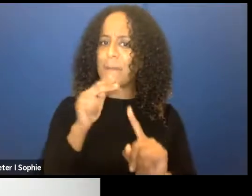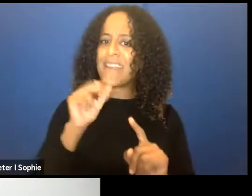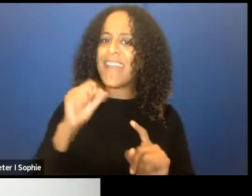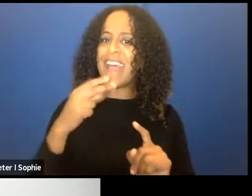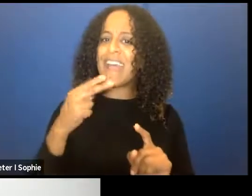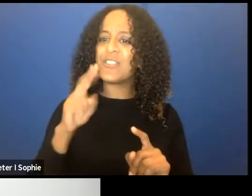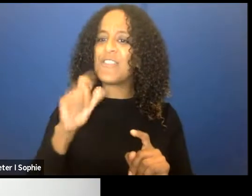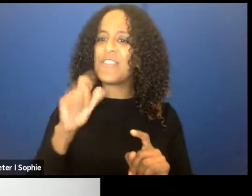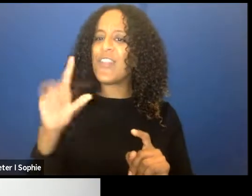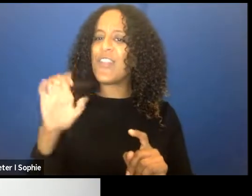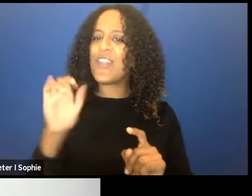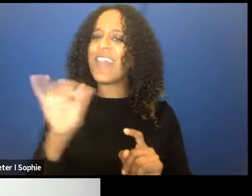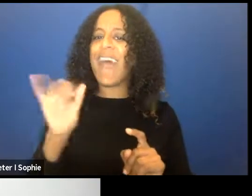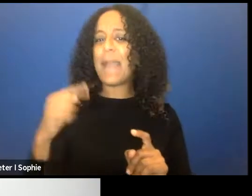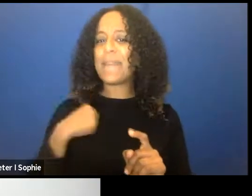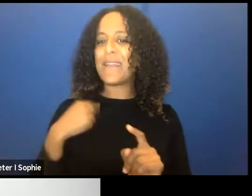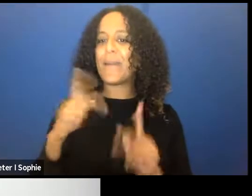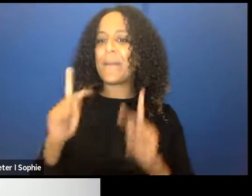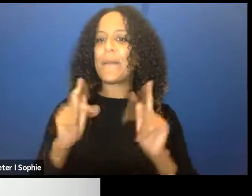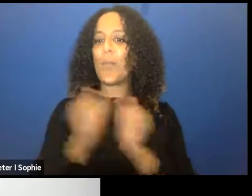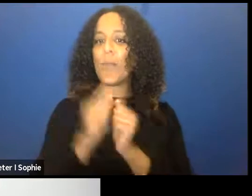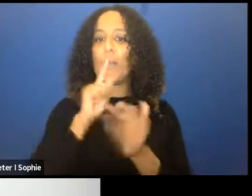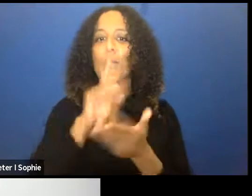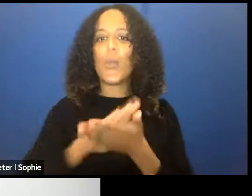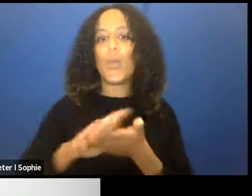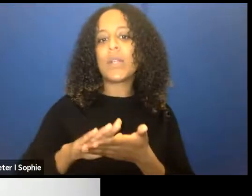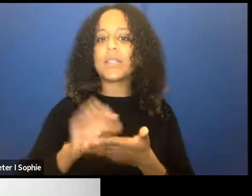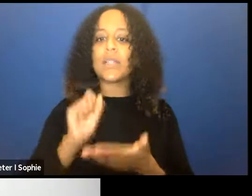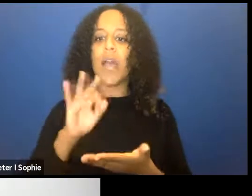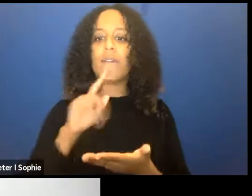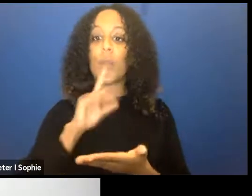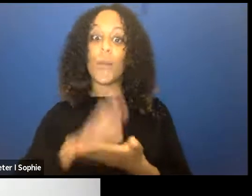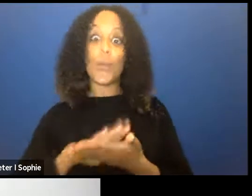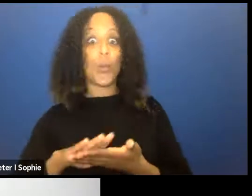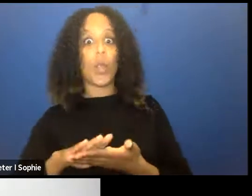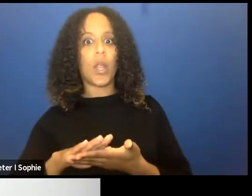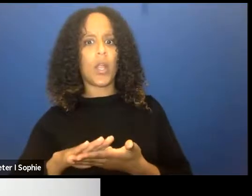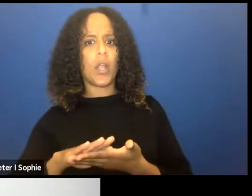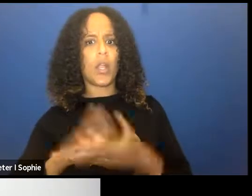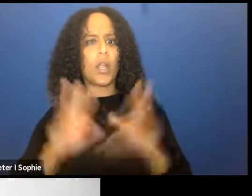like me, down there with the purest of the pure."